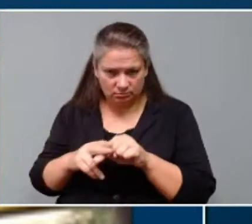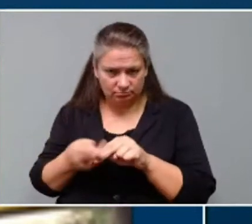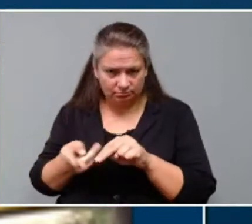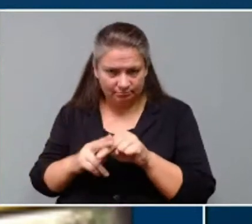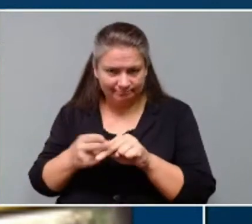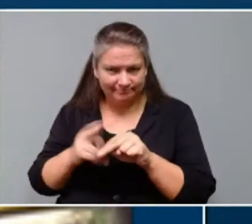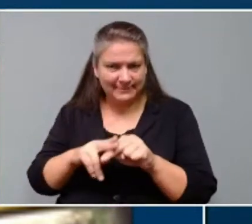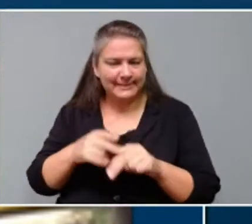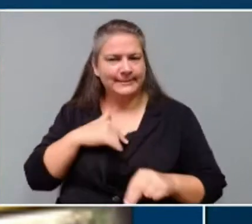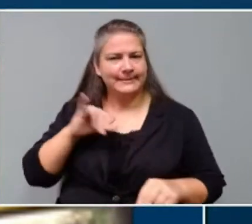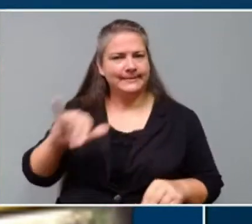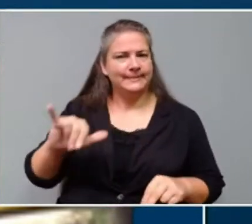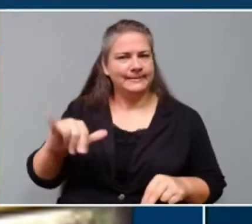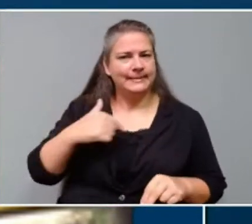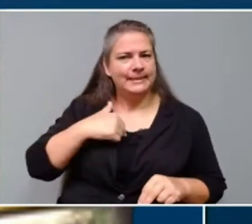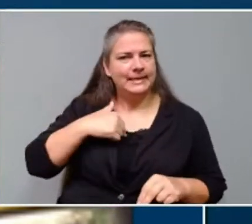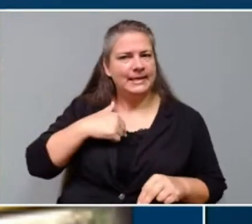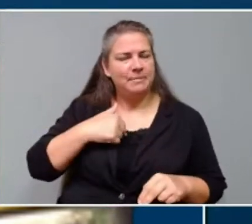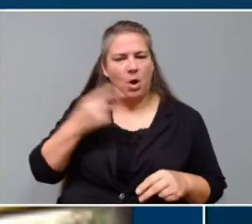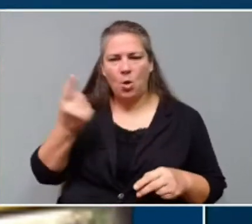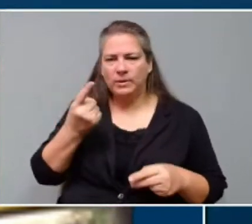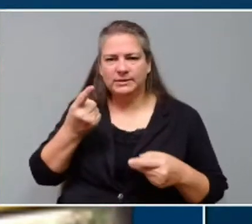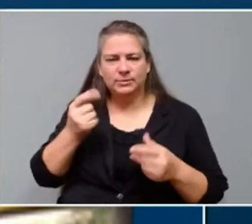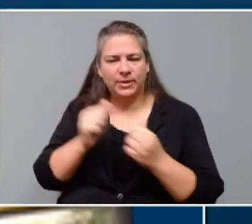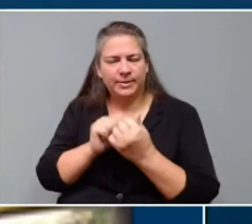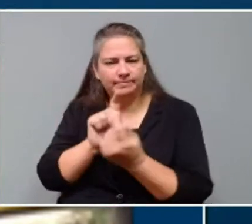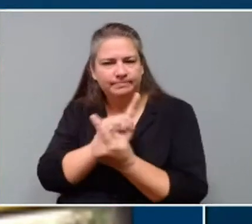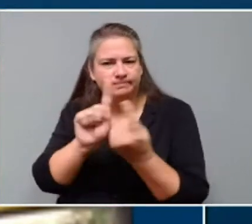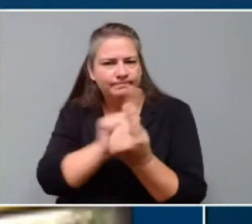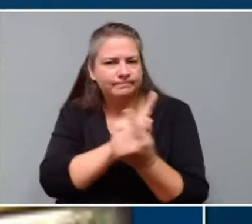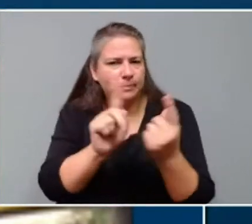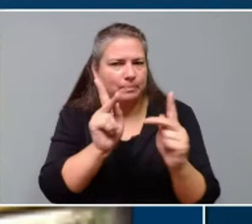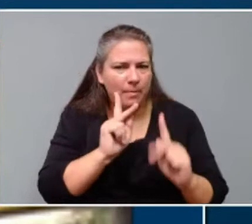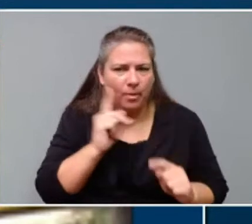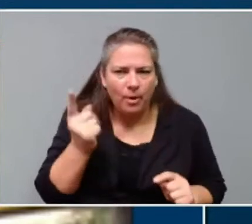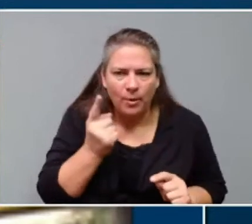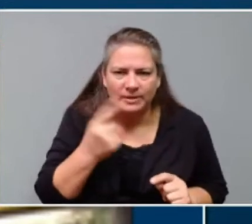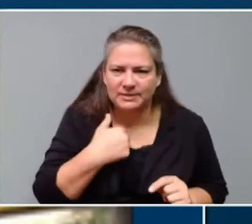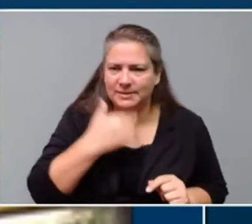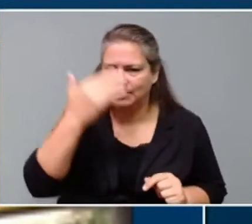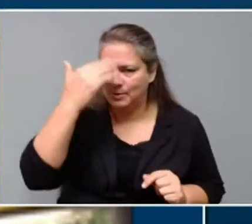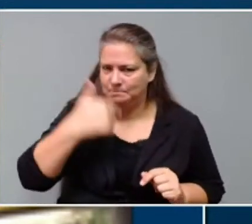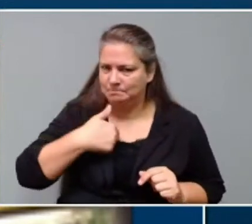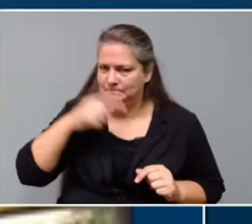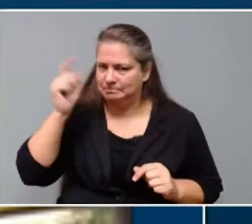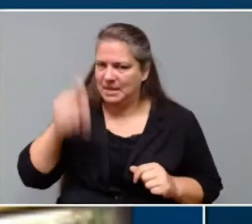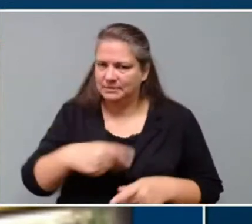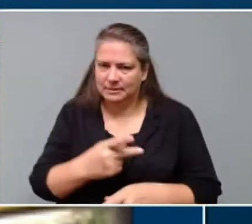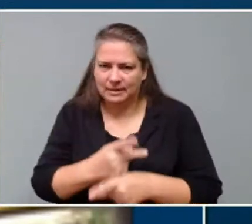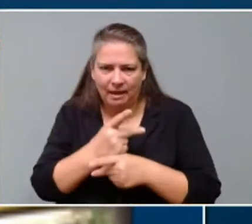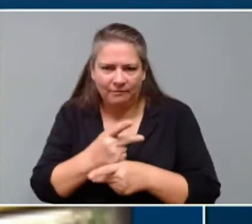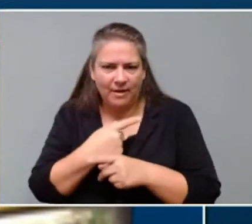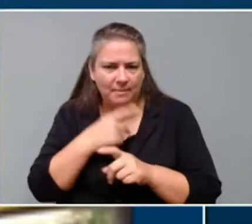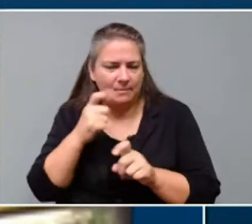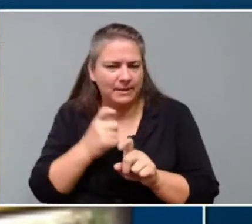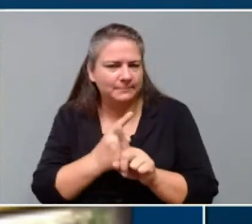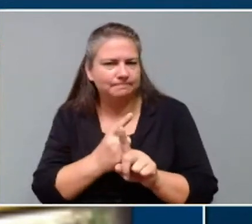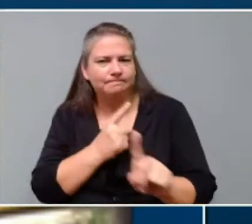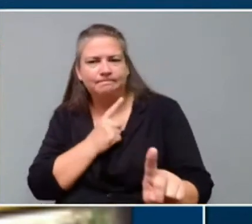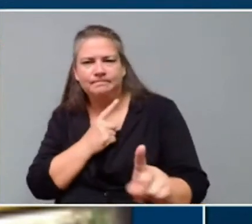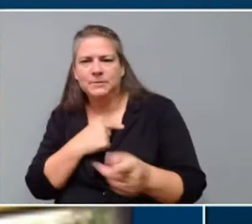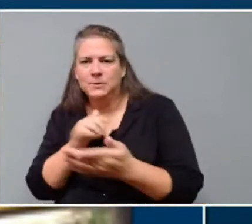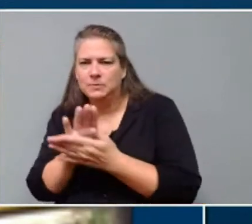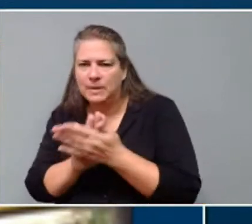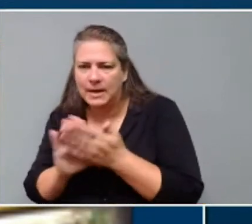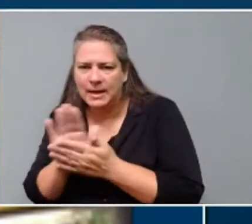people, I had to be careful. I knew that I was going to have to wear my mask and wash my hands often,